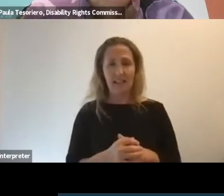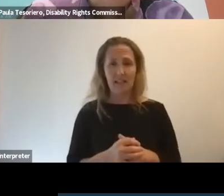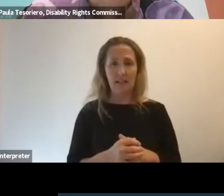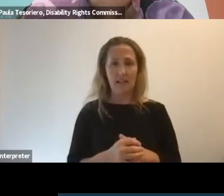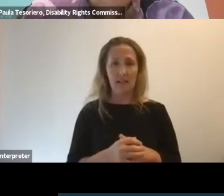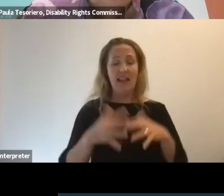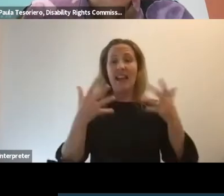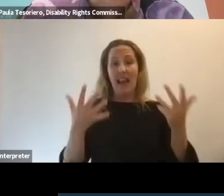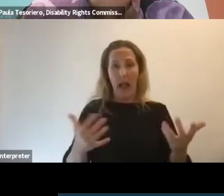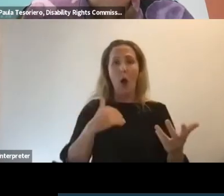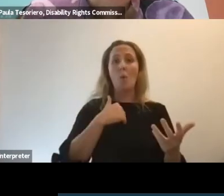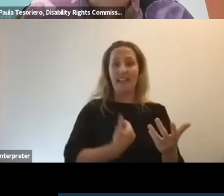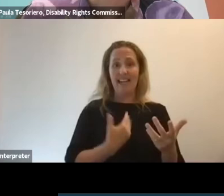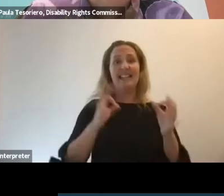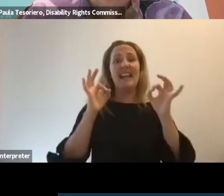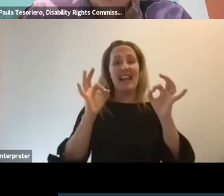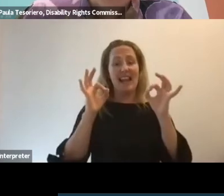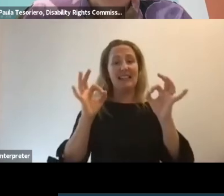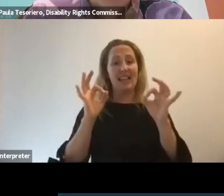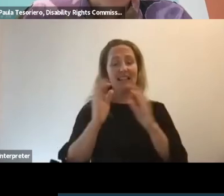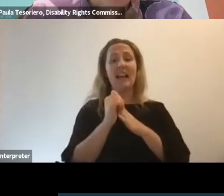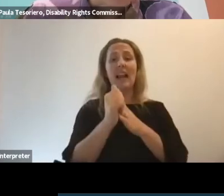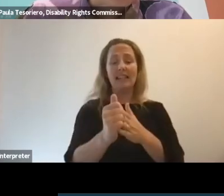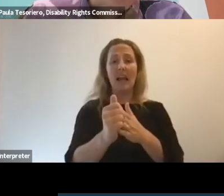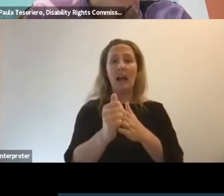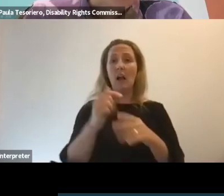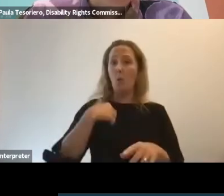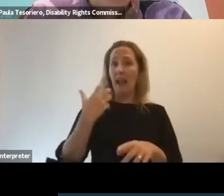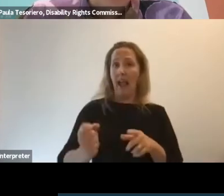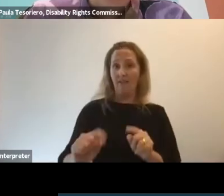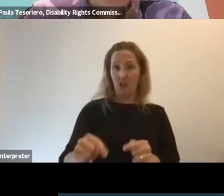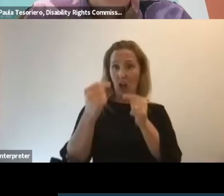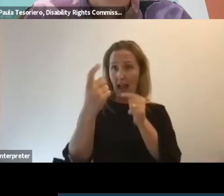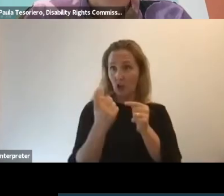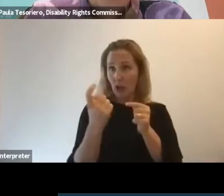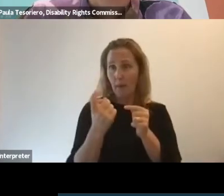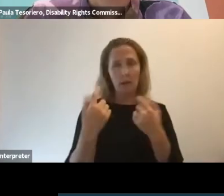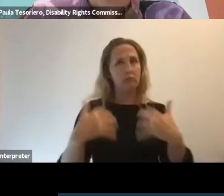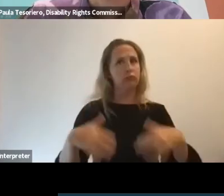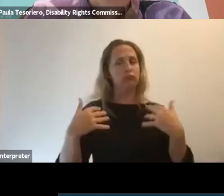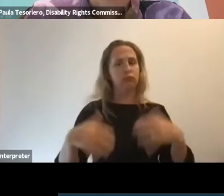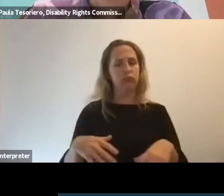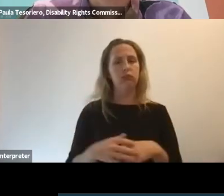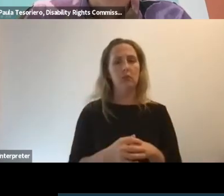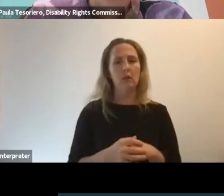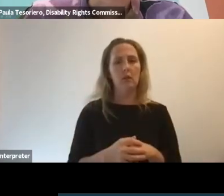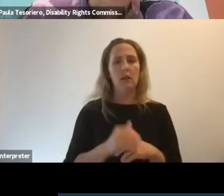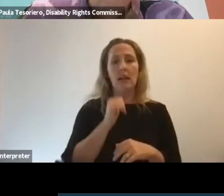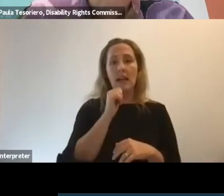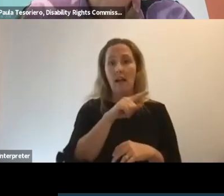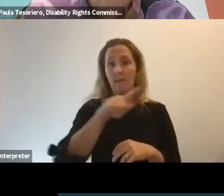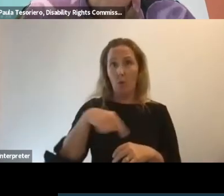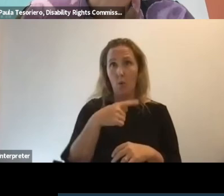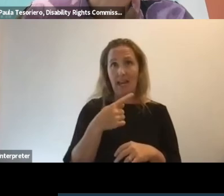excellent leaders like we do now with the challenges in front of us. And I think, you know, reflecting on